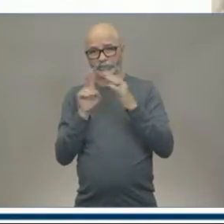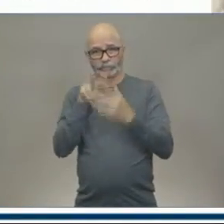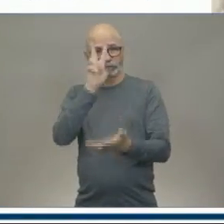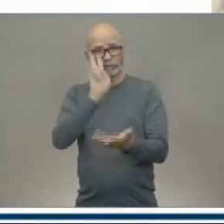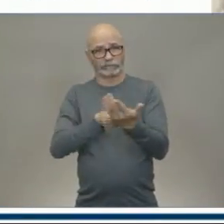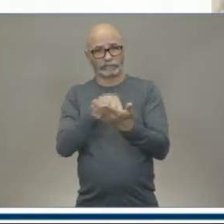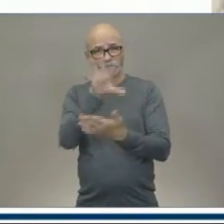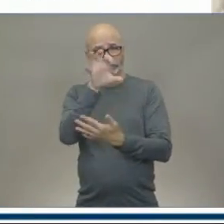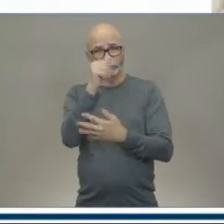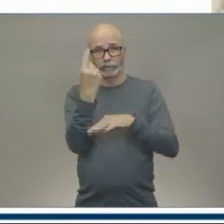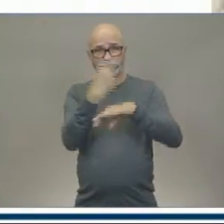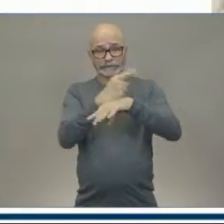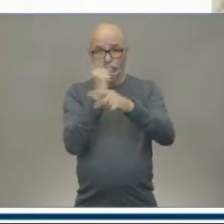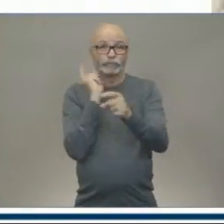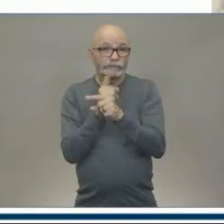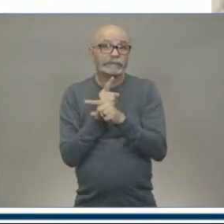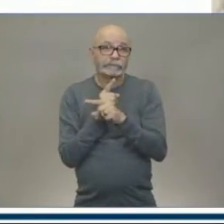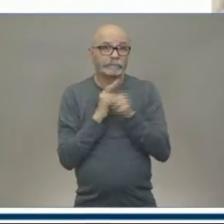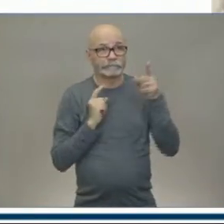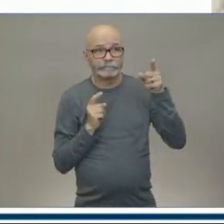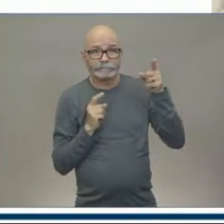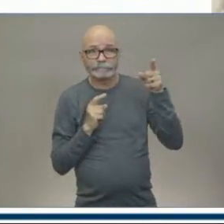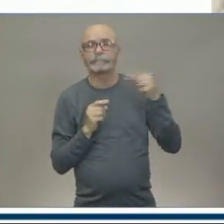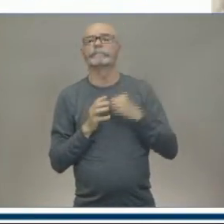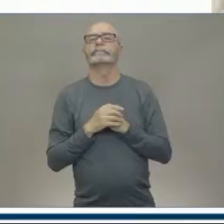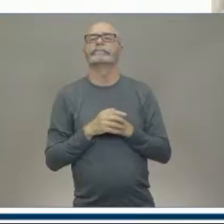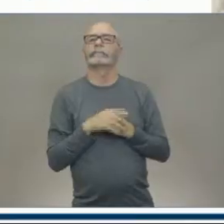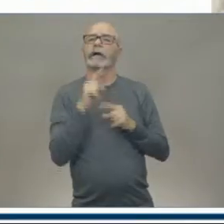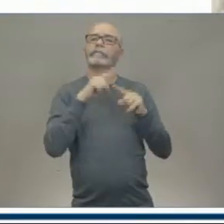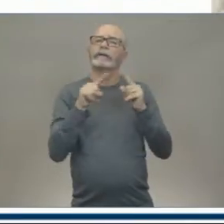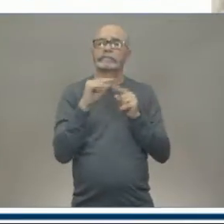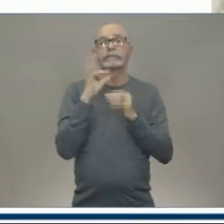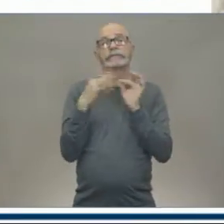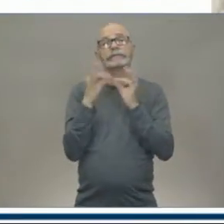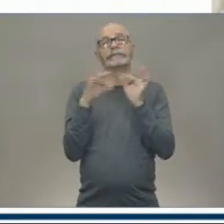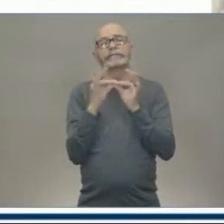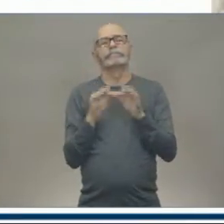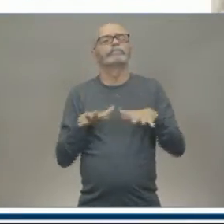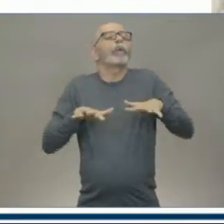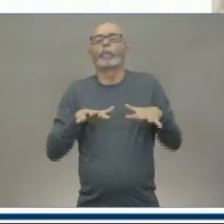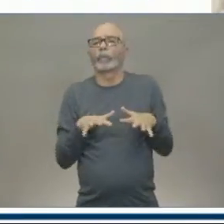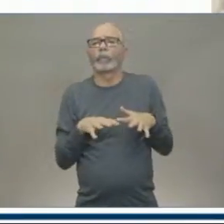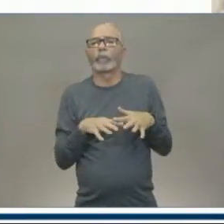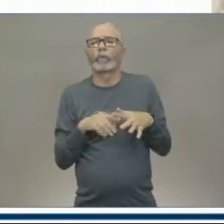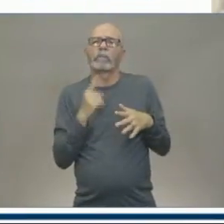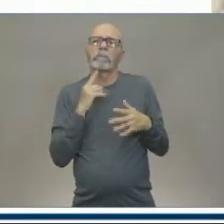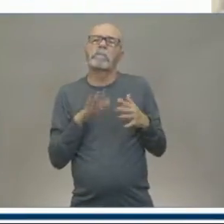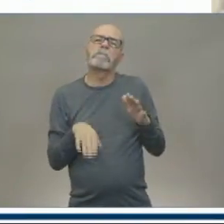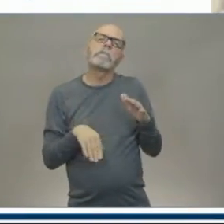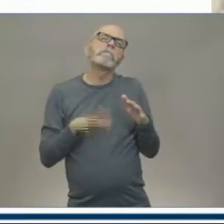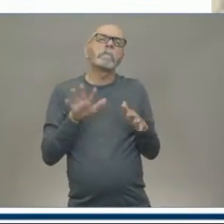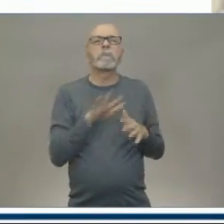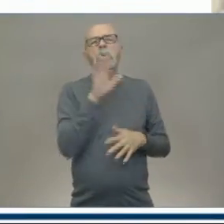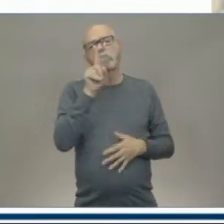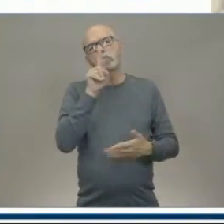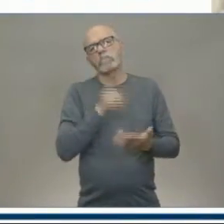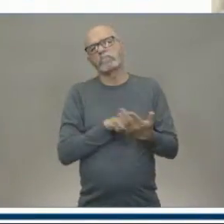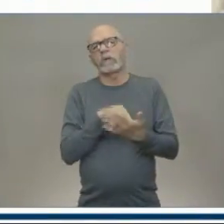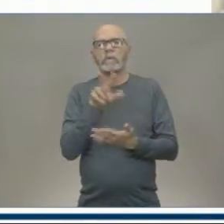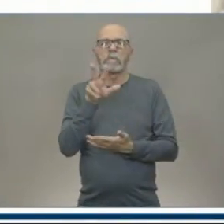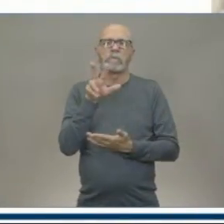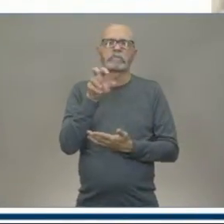but the numbers of tests that we're seeing processed are around 1,300. So I point that out because we've gotten, I don't know, a